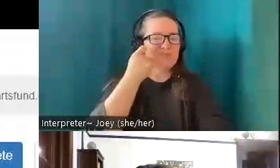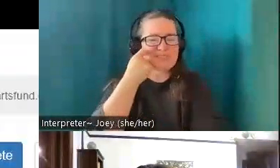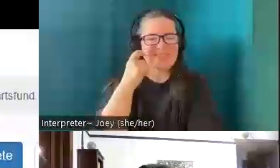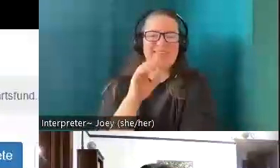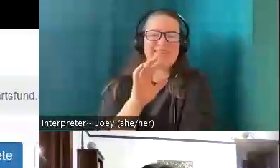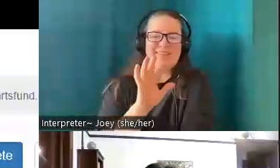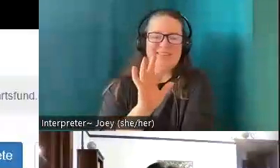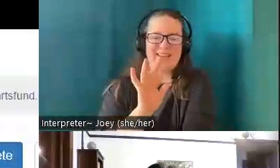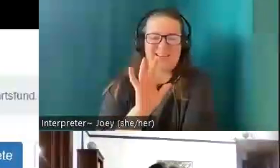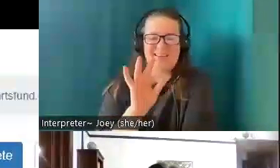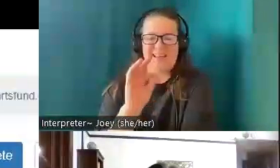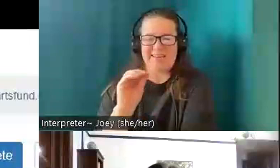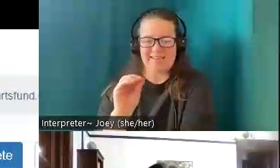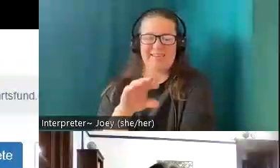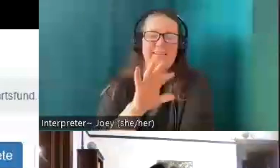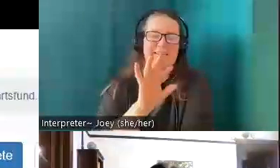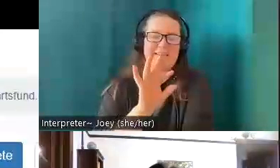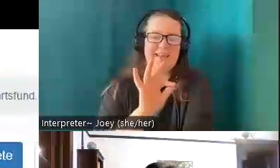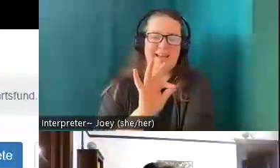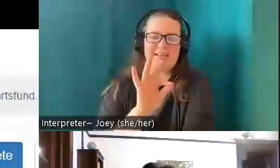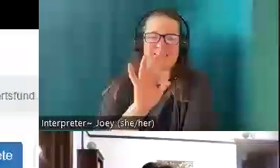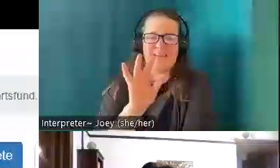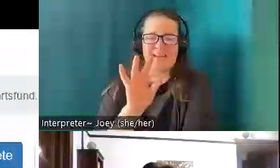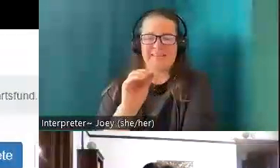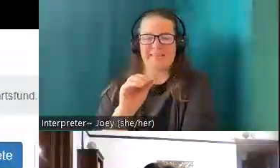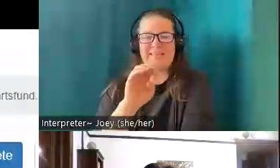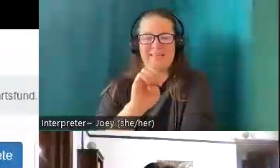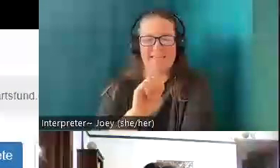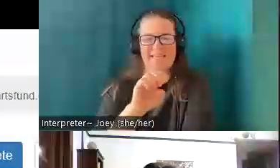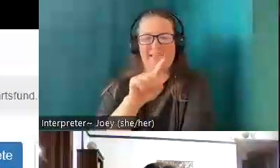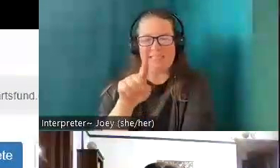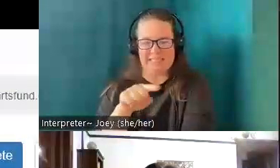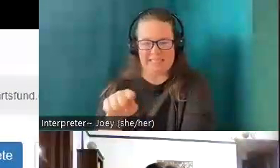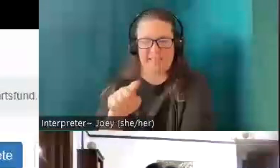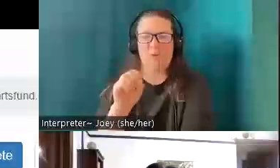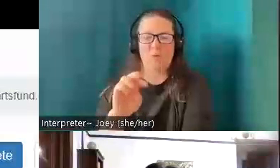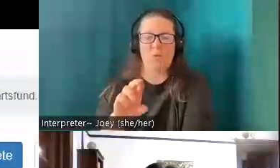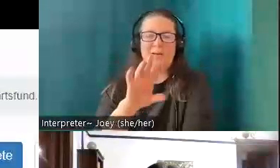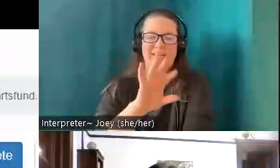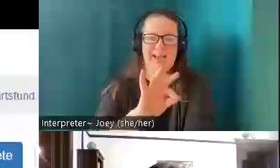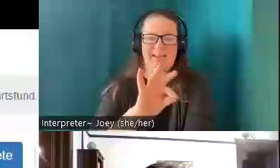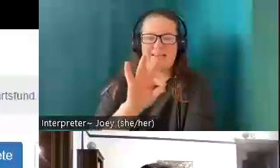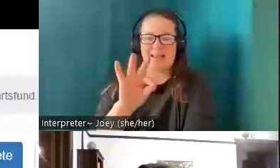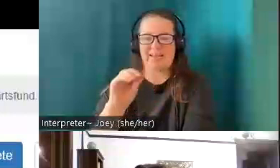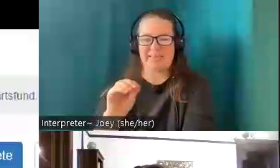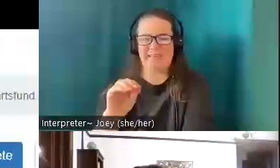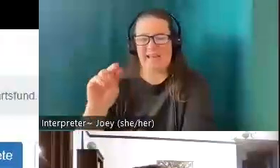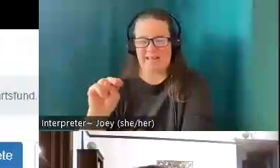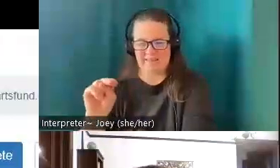990N. So this is mostly for 501c3s. If you do not have a 990, you're not required to file one with the